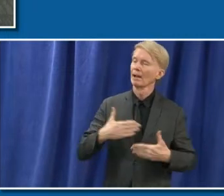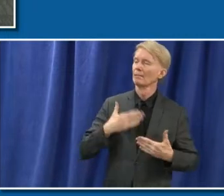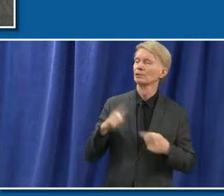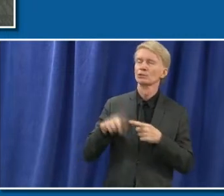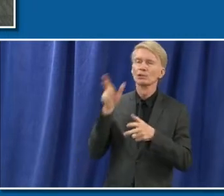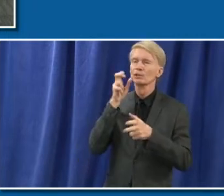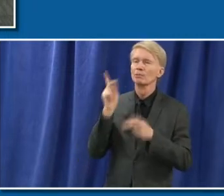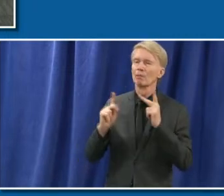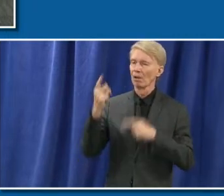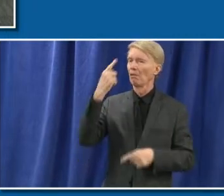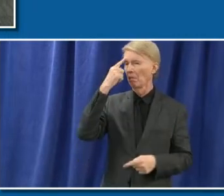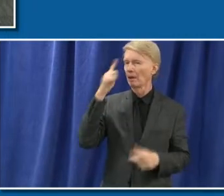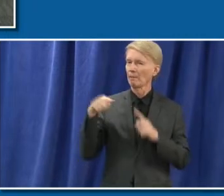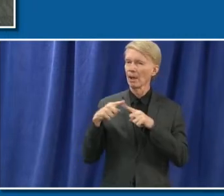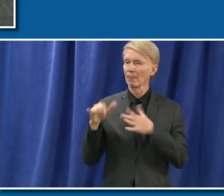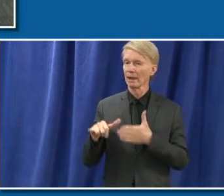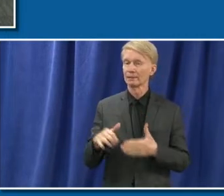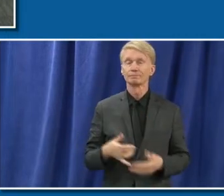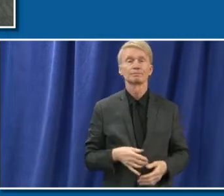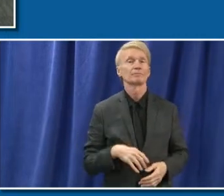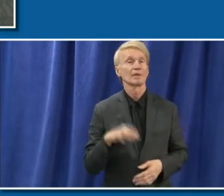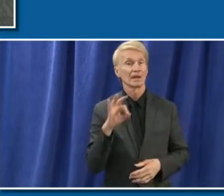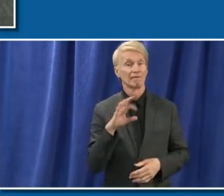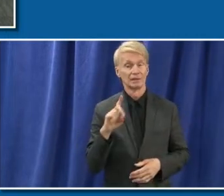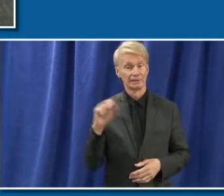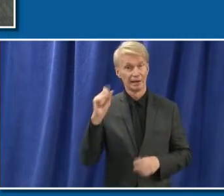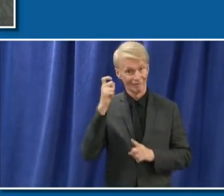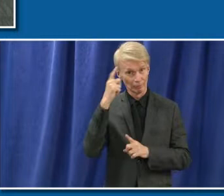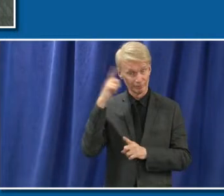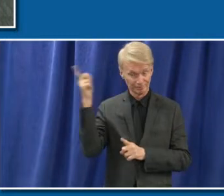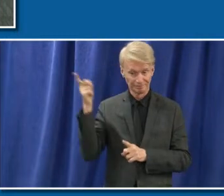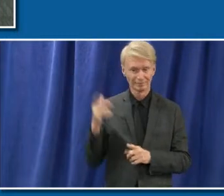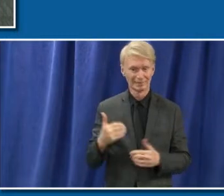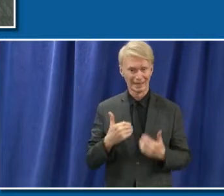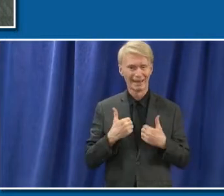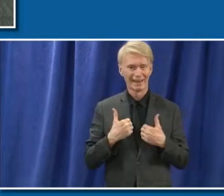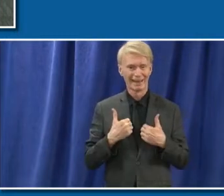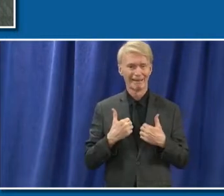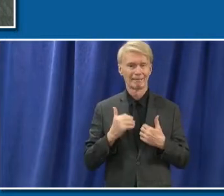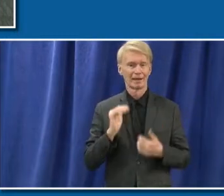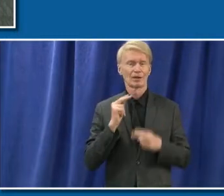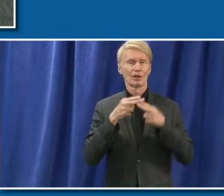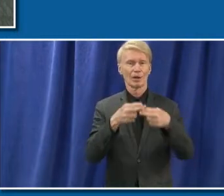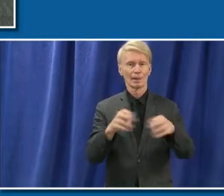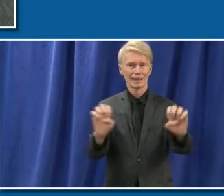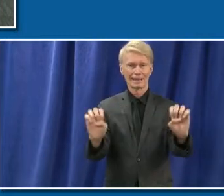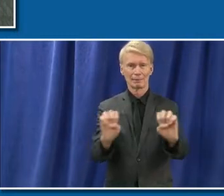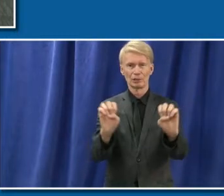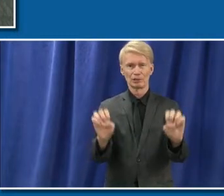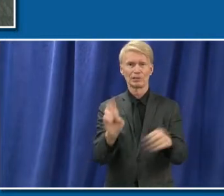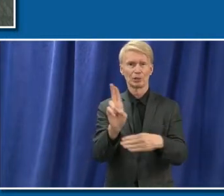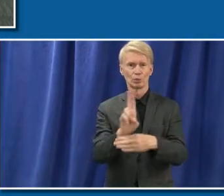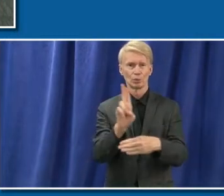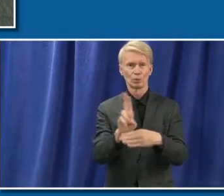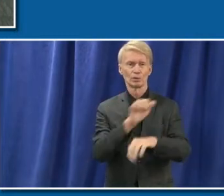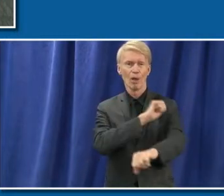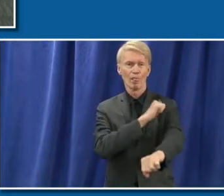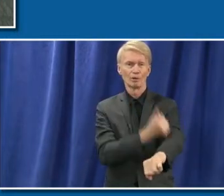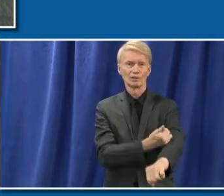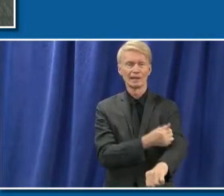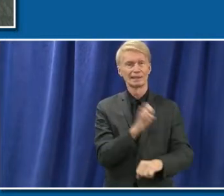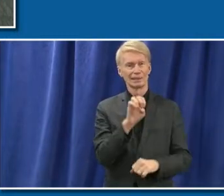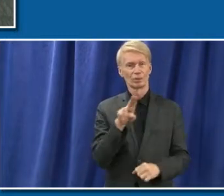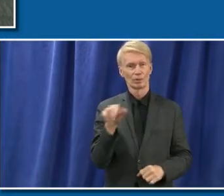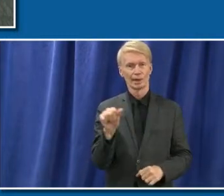it. One is that the FDA still has even our very first vaccine under what's called emergency use authorization. There